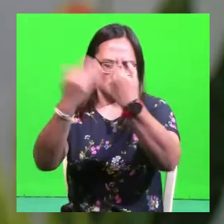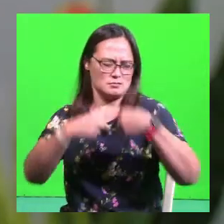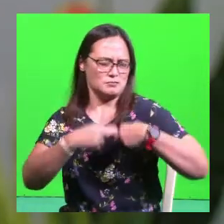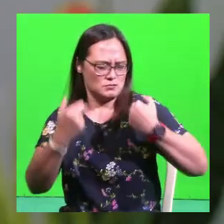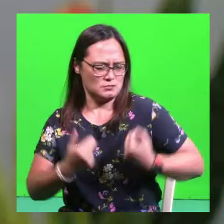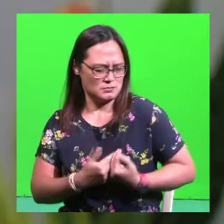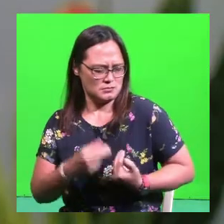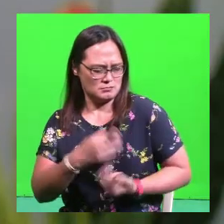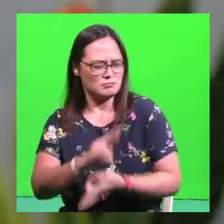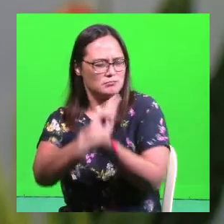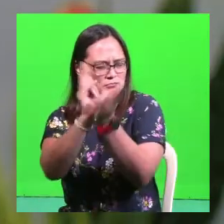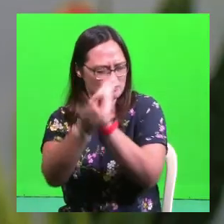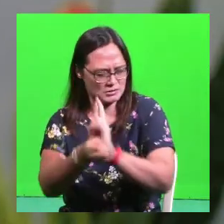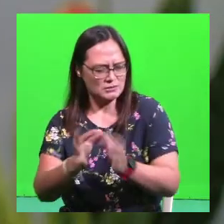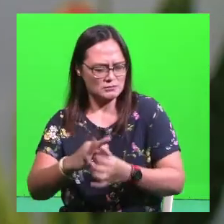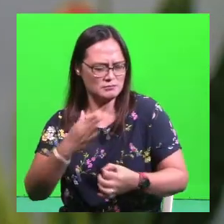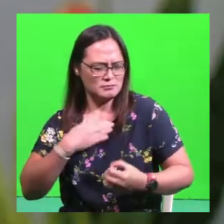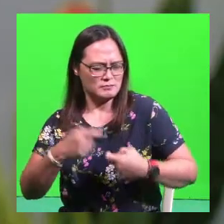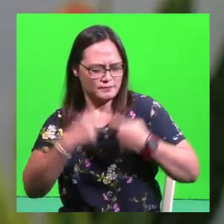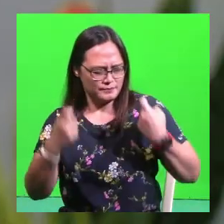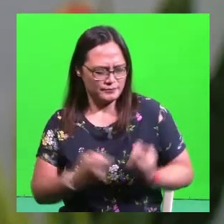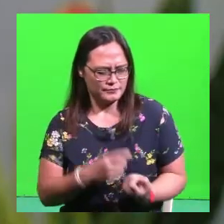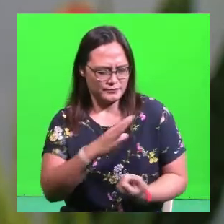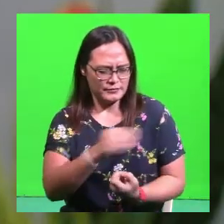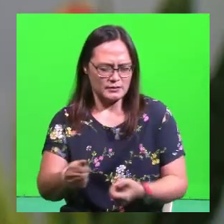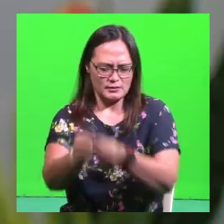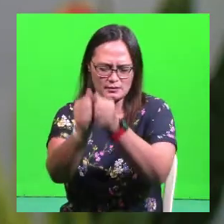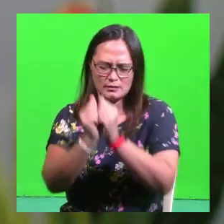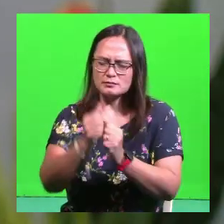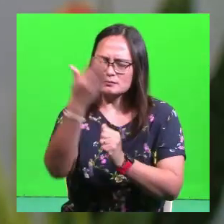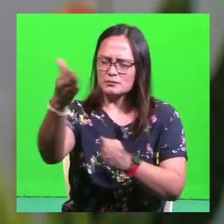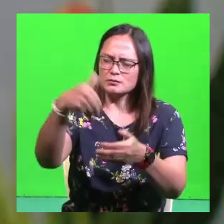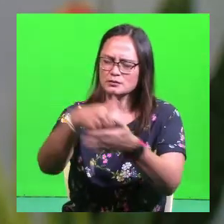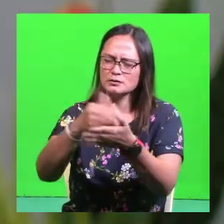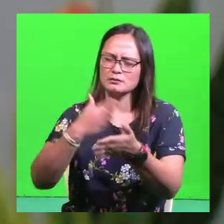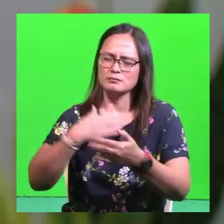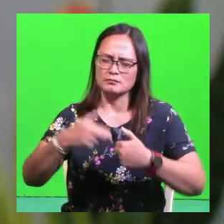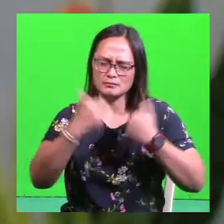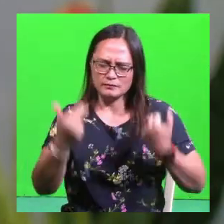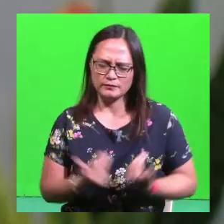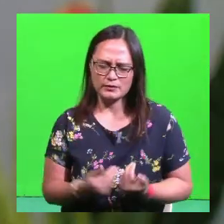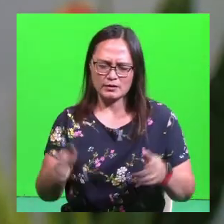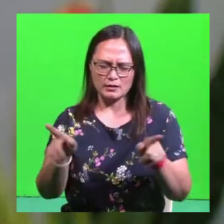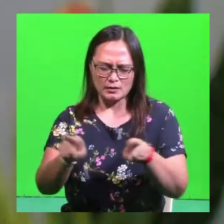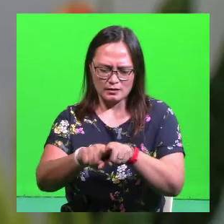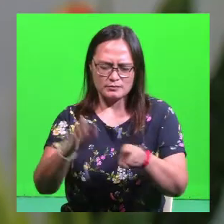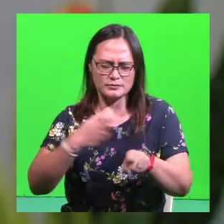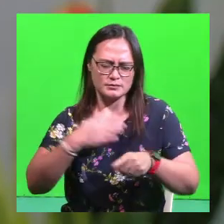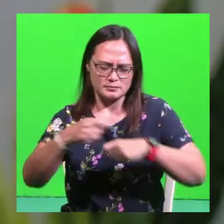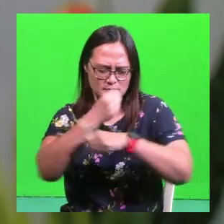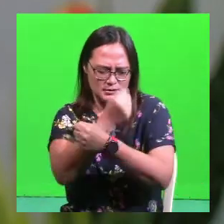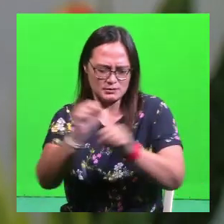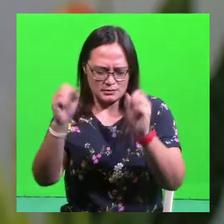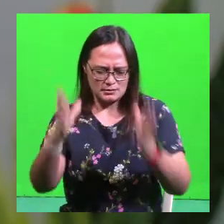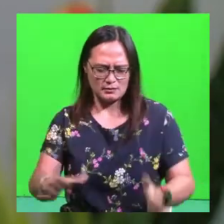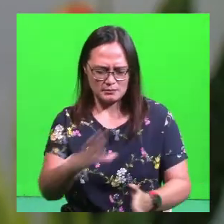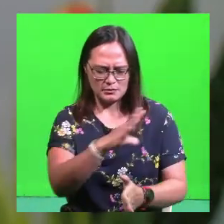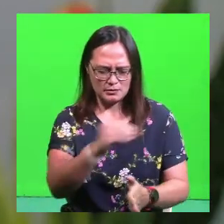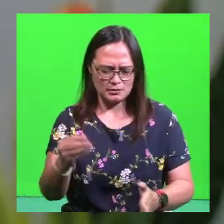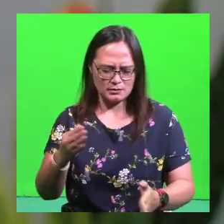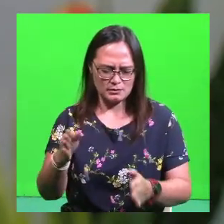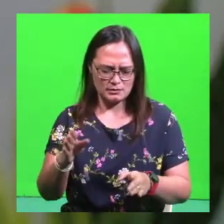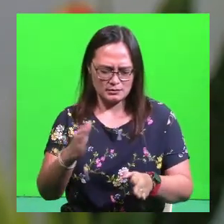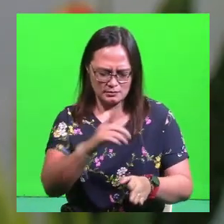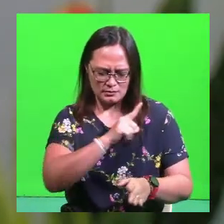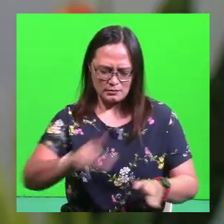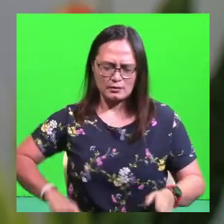heart. I repent of my sin, and I accept you into my heart as my Savior and as my